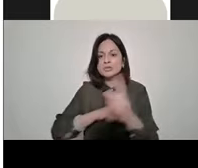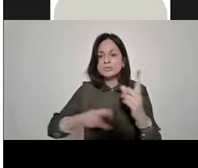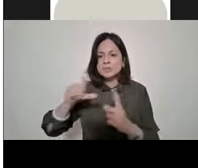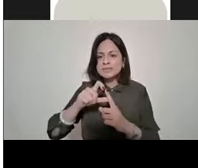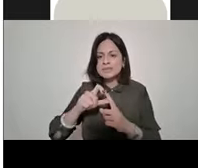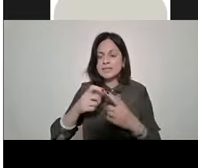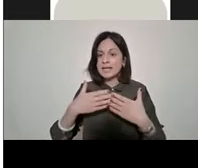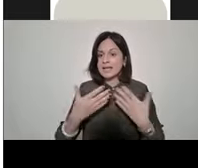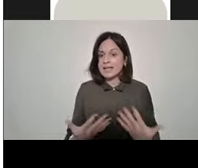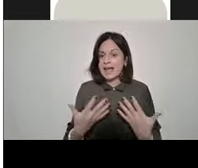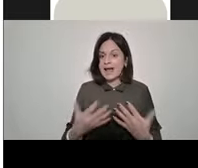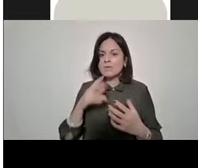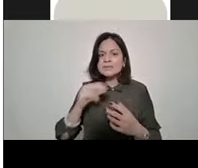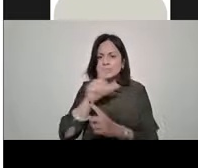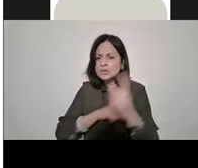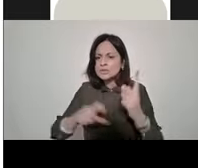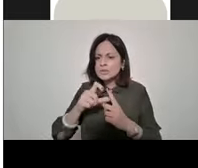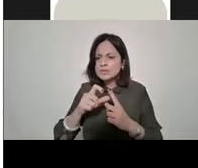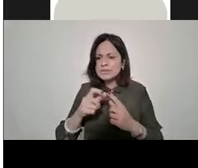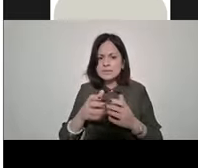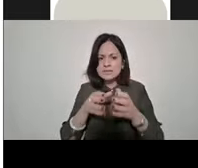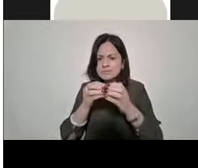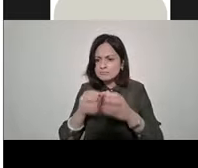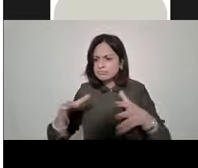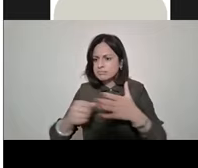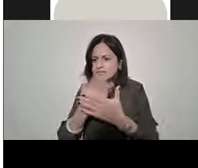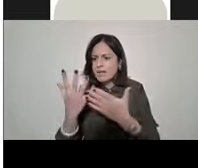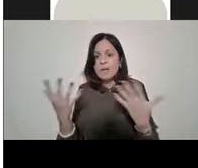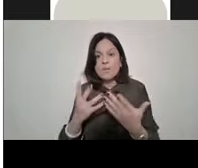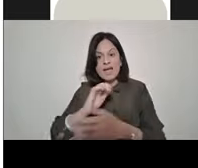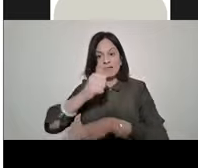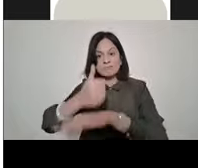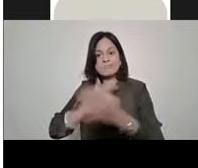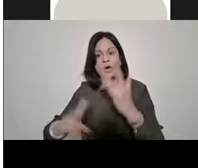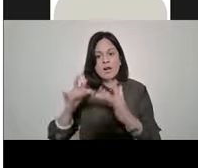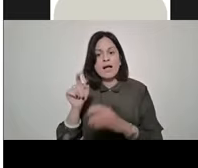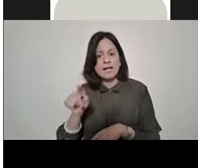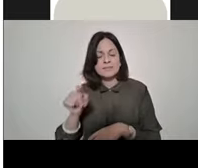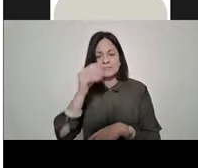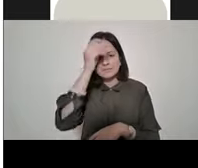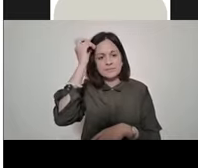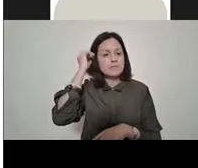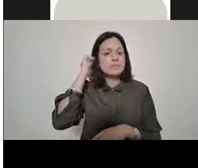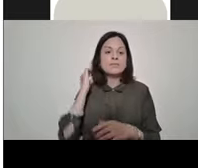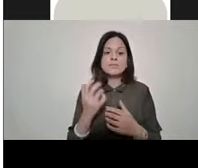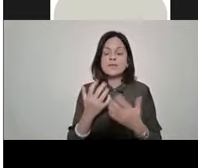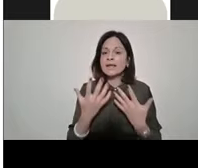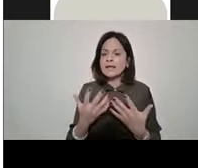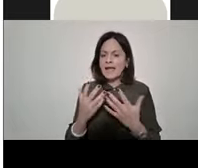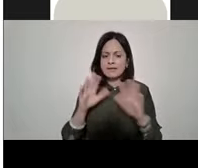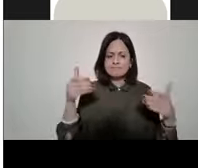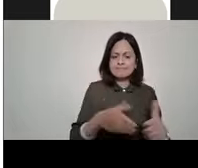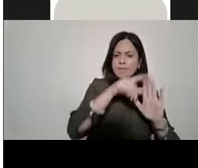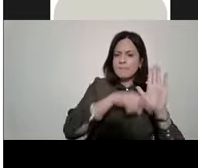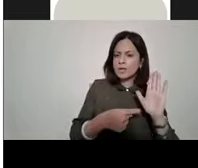more speech communities being developed online. And if we look at the policy aspect here, we're